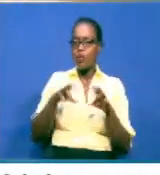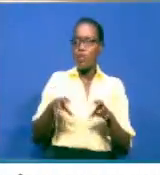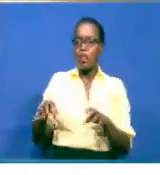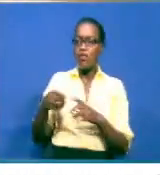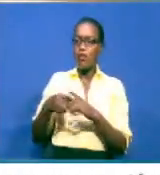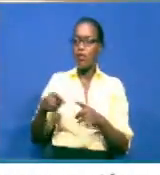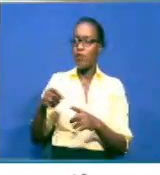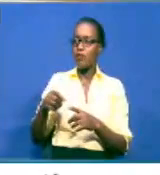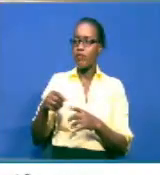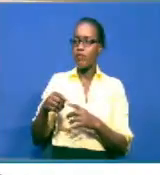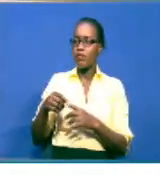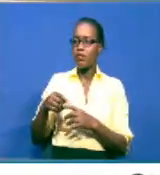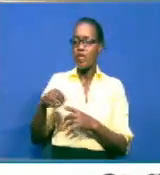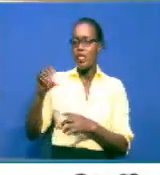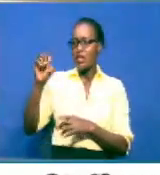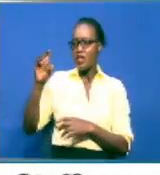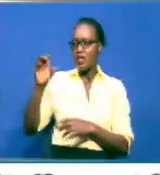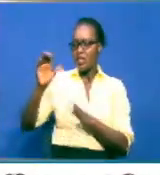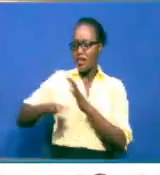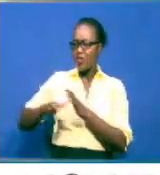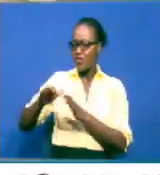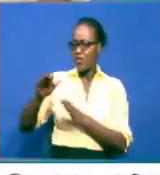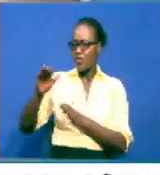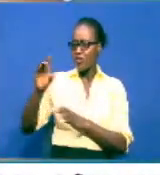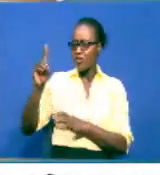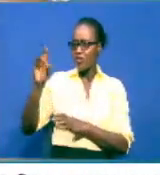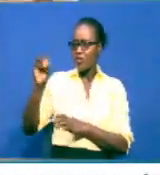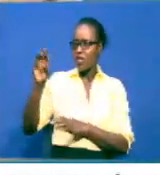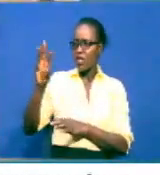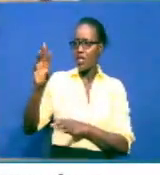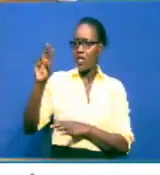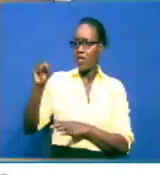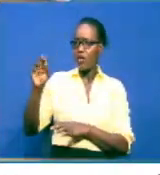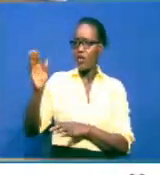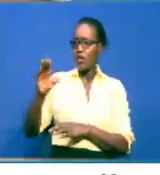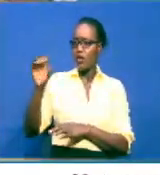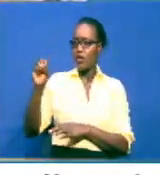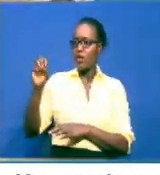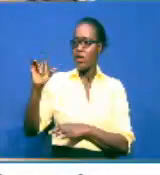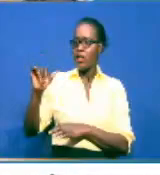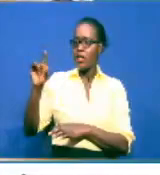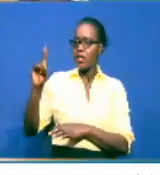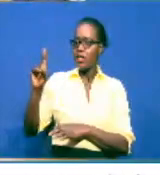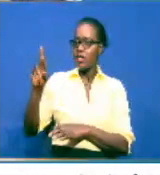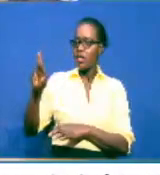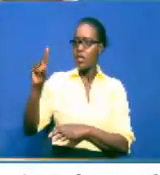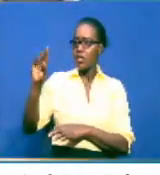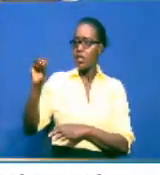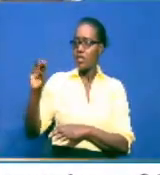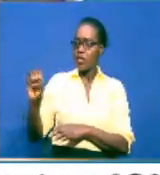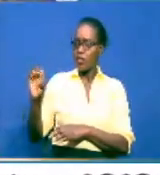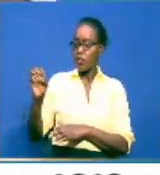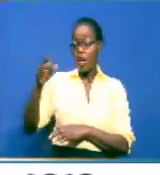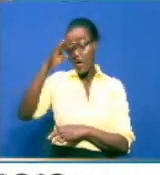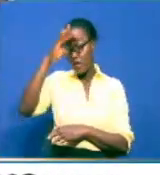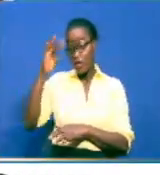Down syndrome, mm-hmm. Some people with autism and all that. Mm-hmm. You'll find that some of these children rely on medicine.